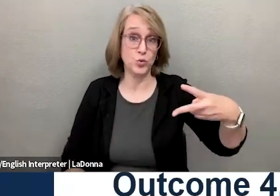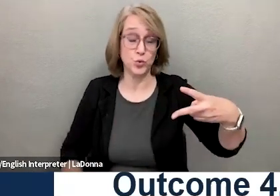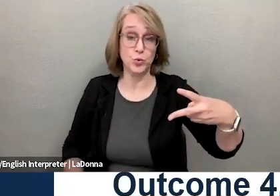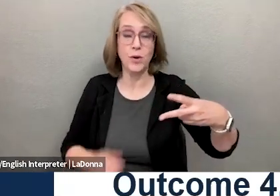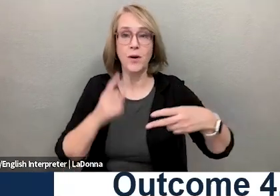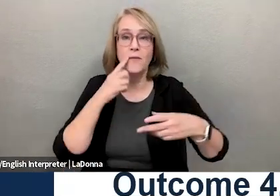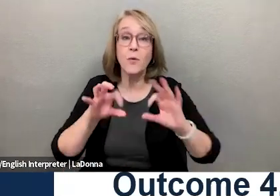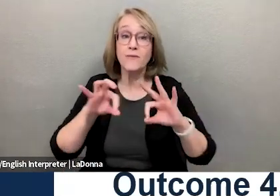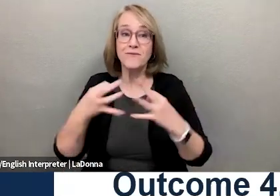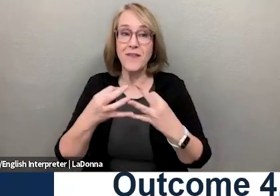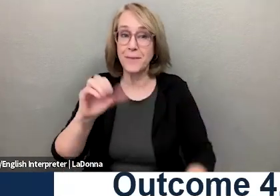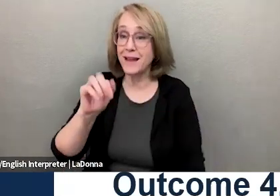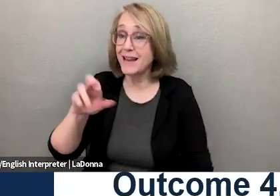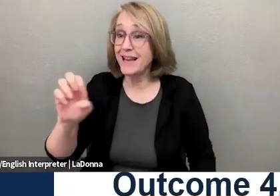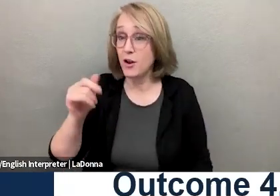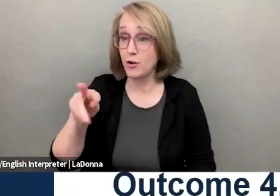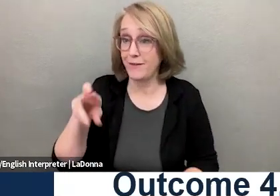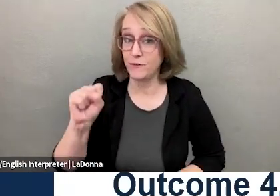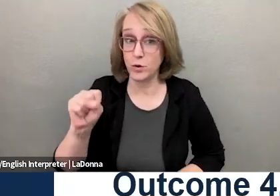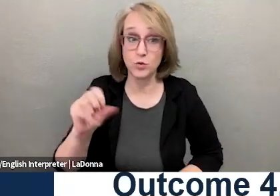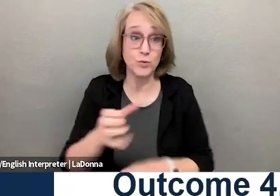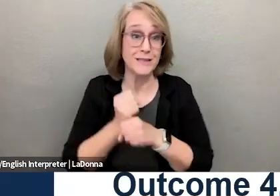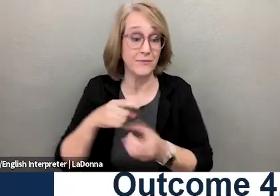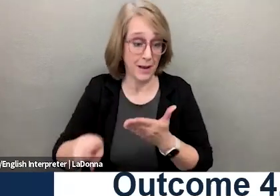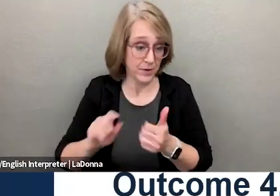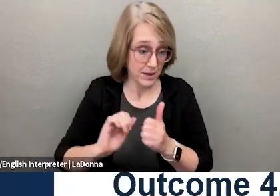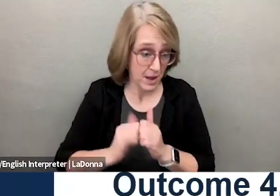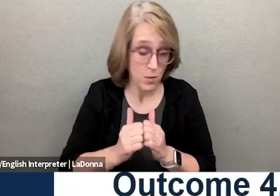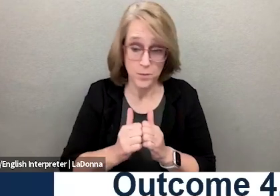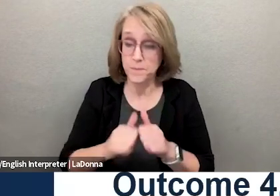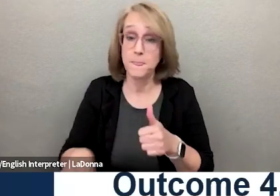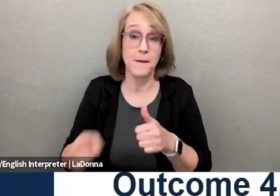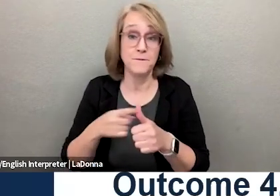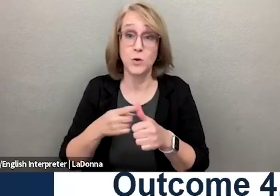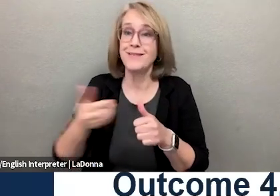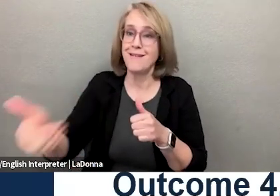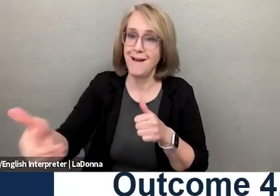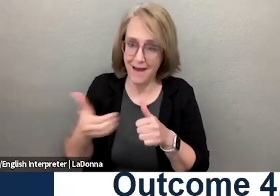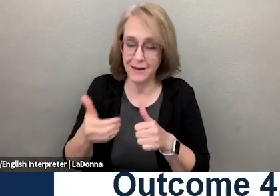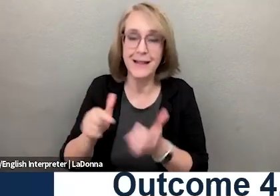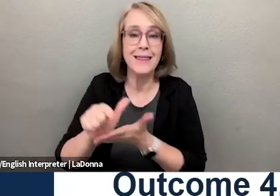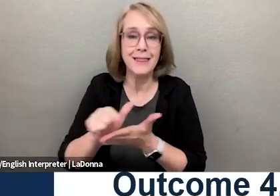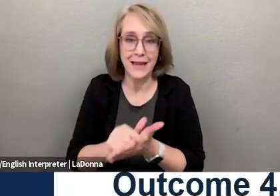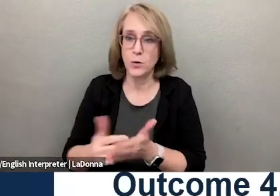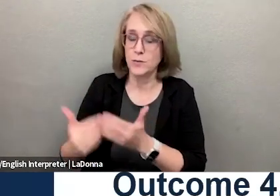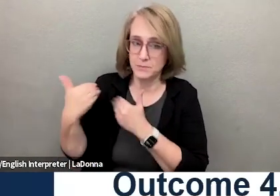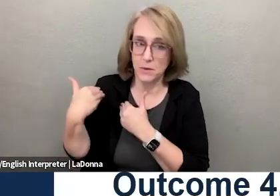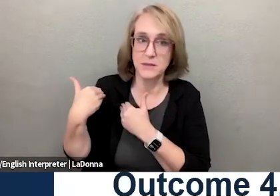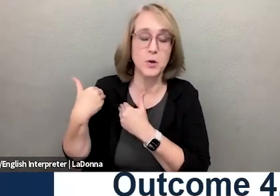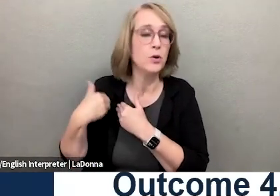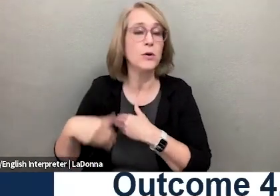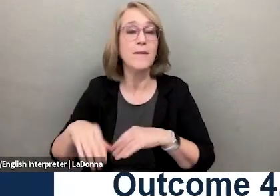for family caregivers to receive those payments. At present, hiring of legally responsible relatives remains entirely